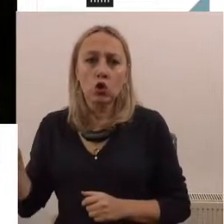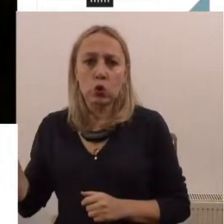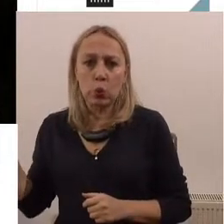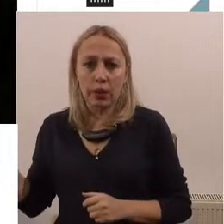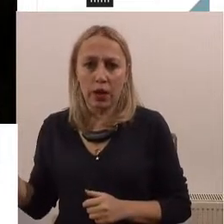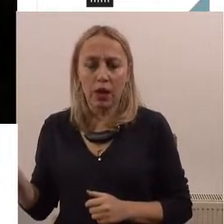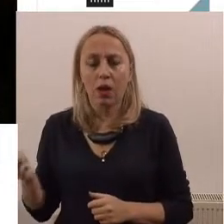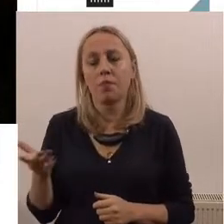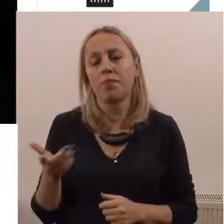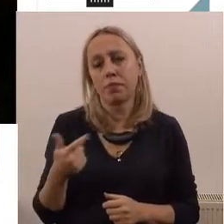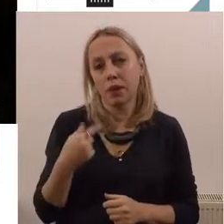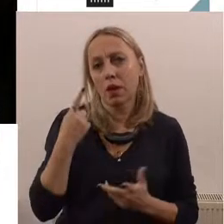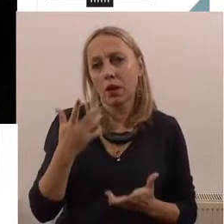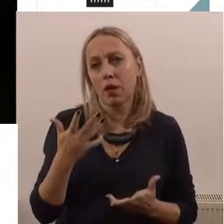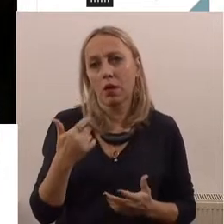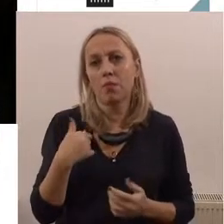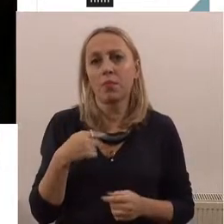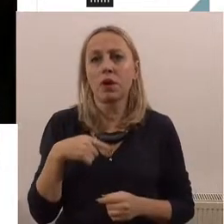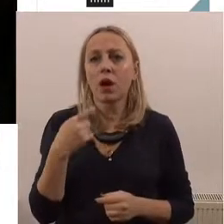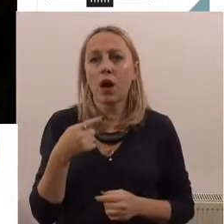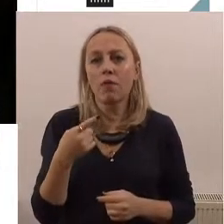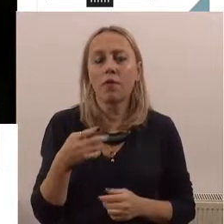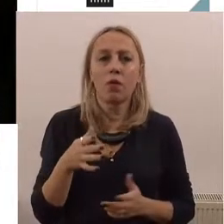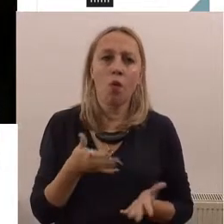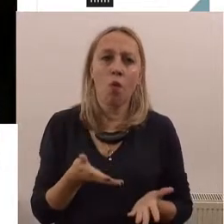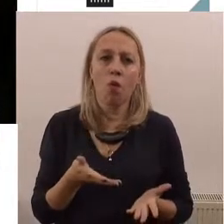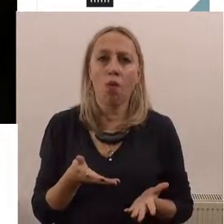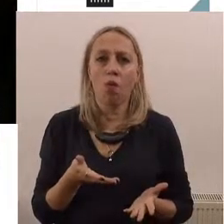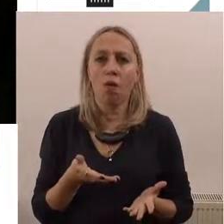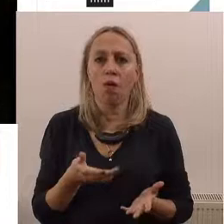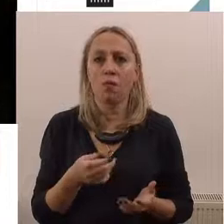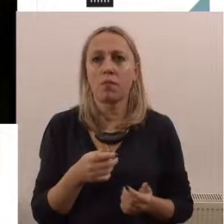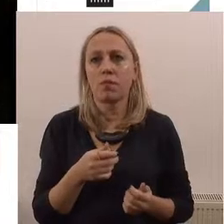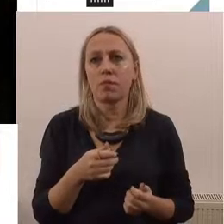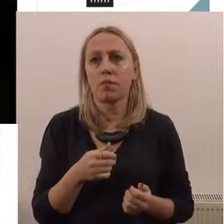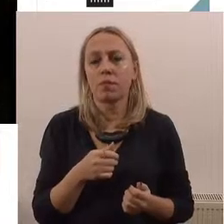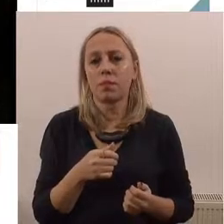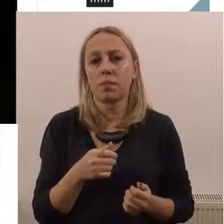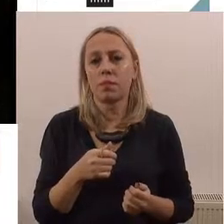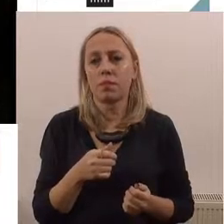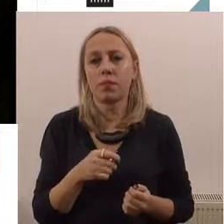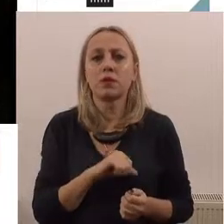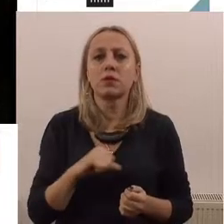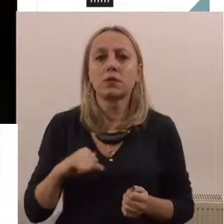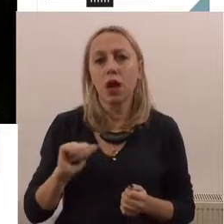This is how we stay in touch with our employees.